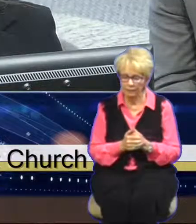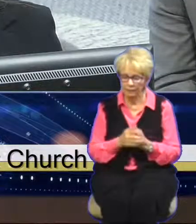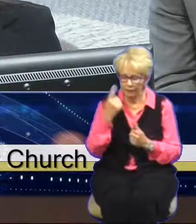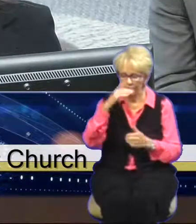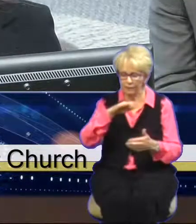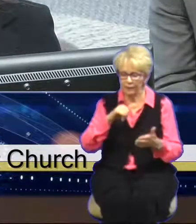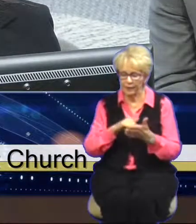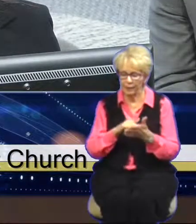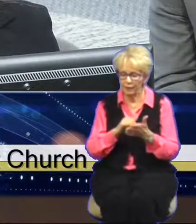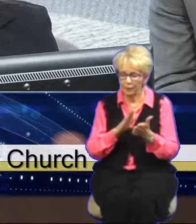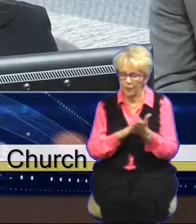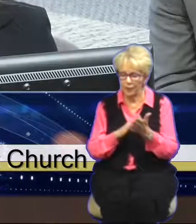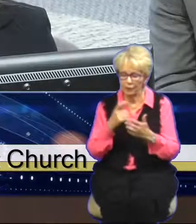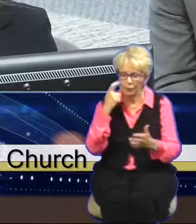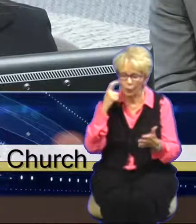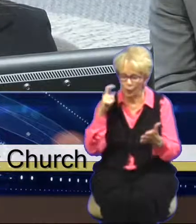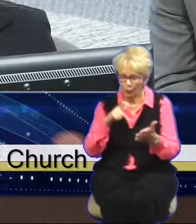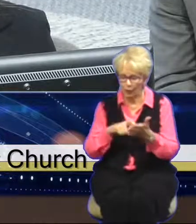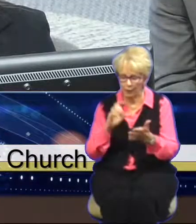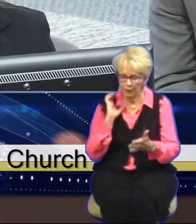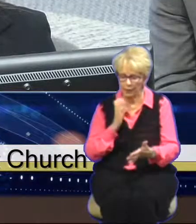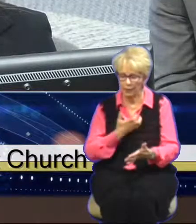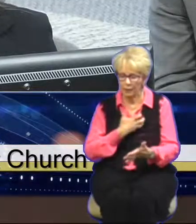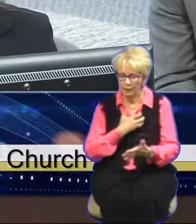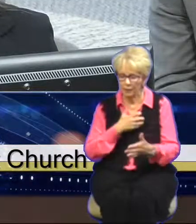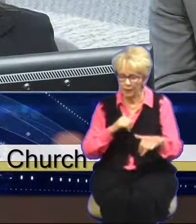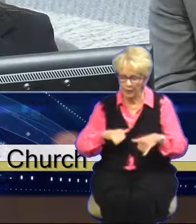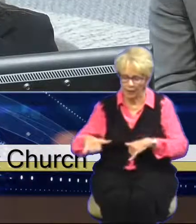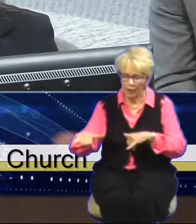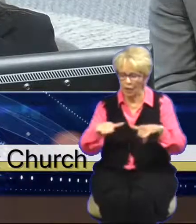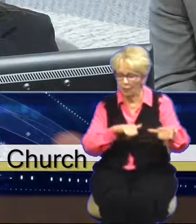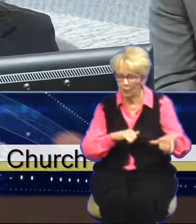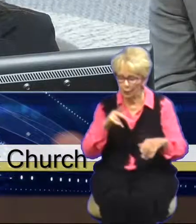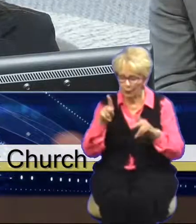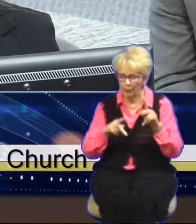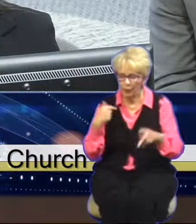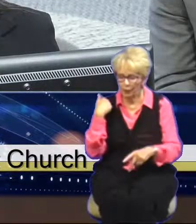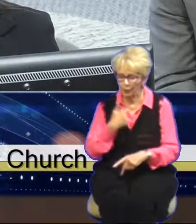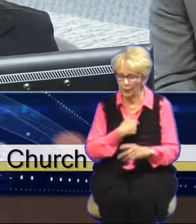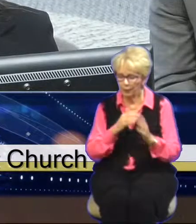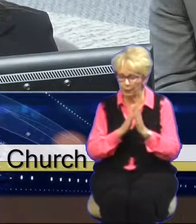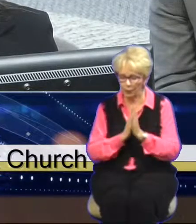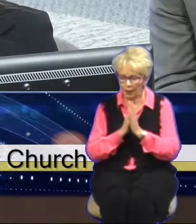For grace to recognize our common humanity, we pray.